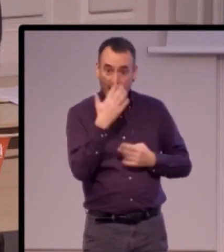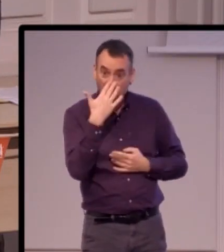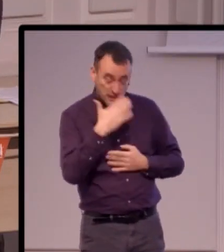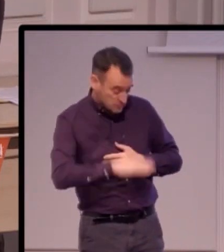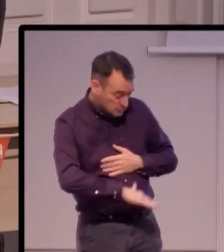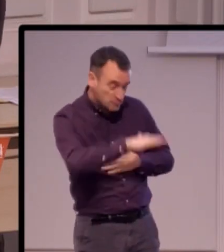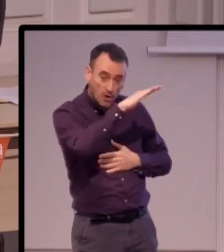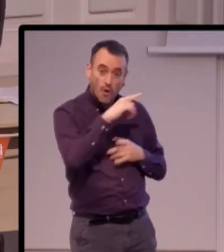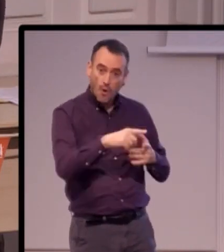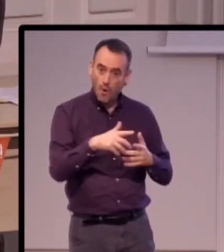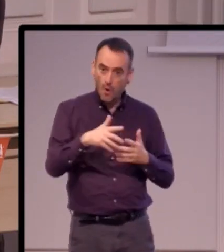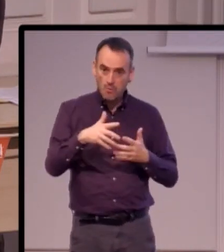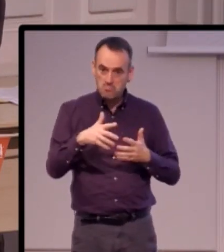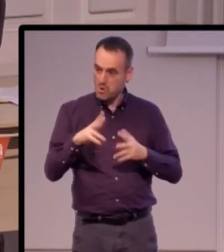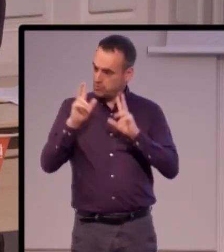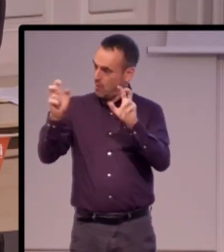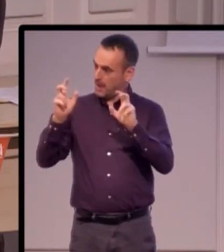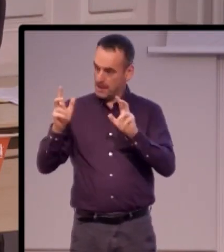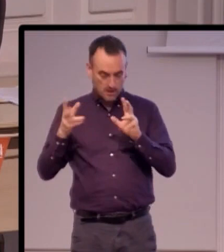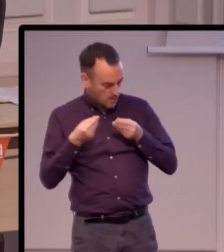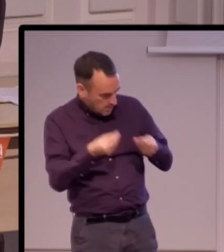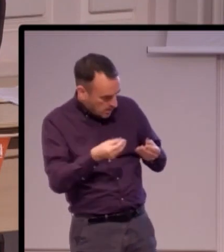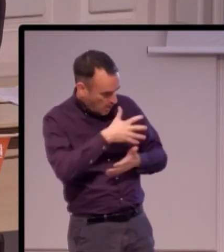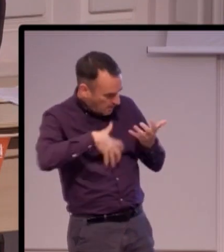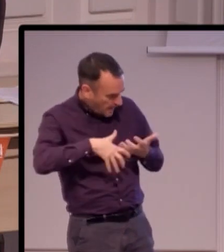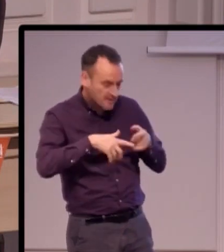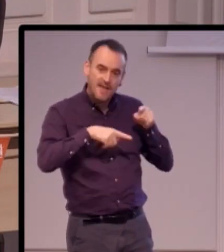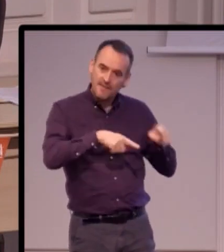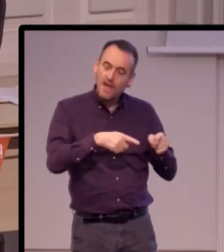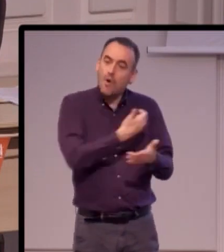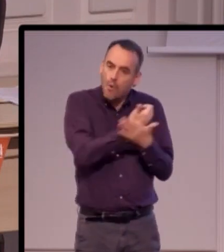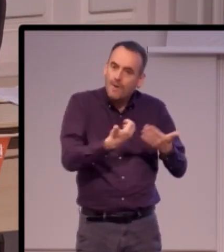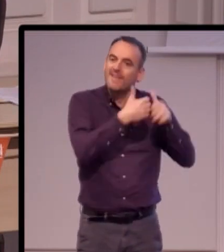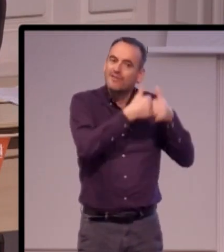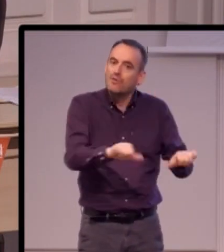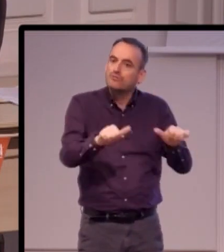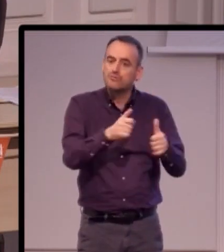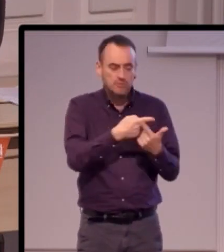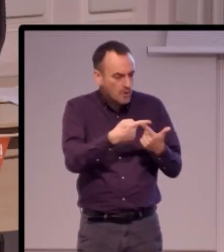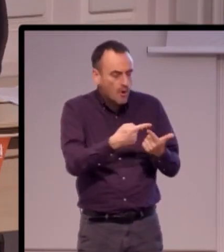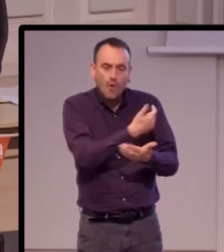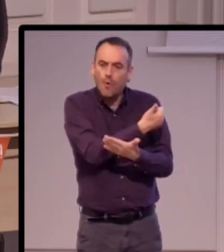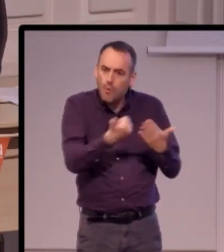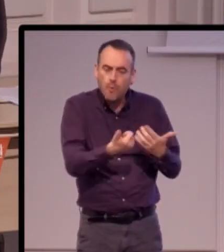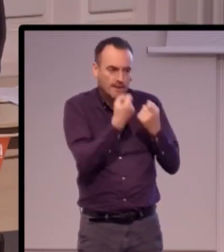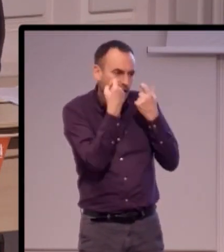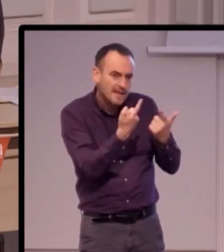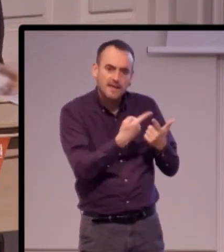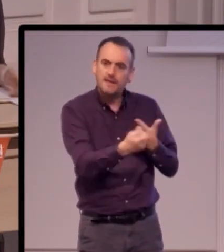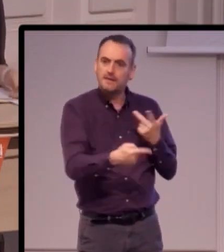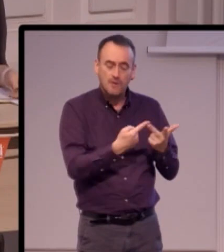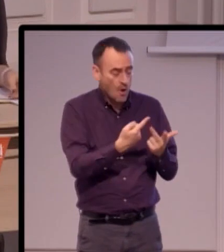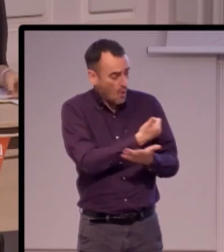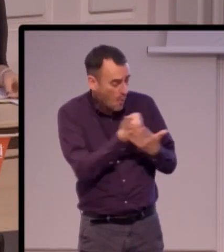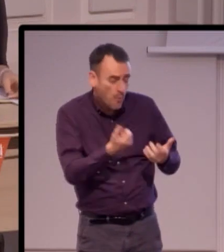how complex the topic is that we're talking to them about. They have always got solutions. They have always got ideas. They've always got suggestions,